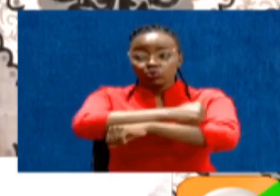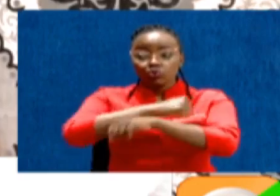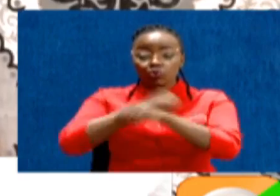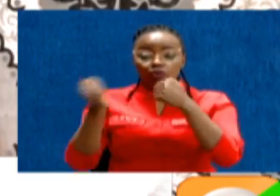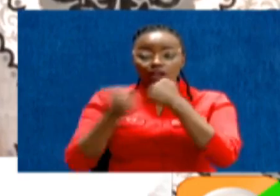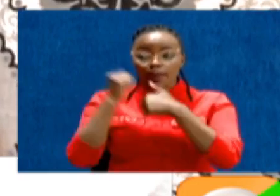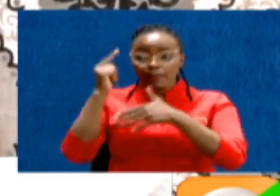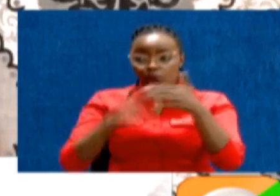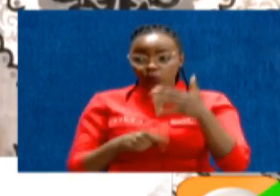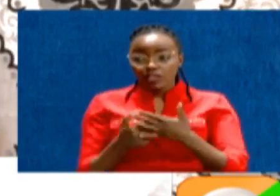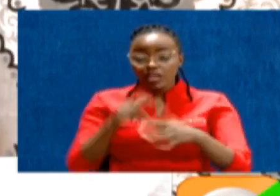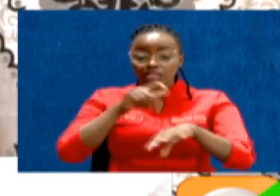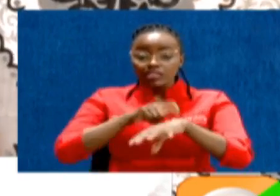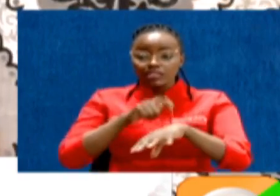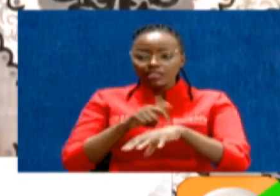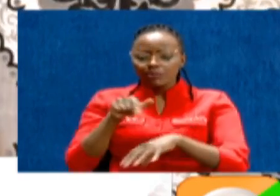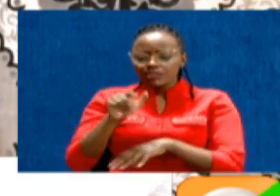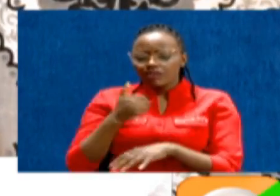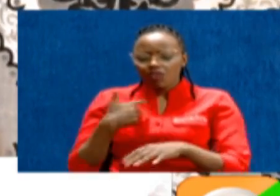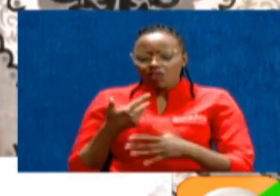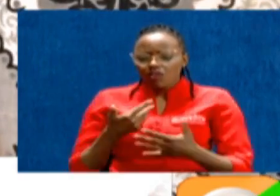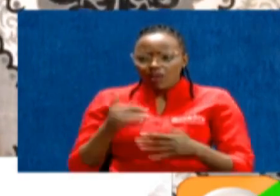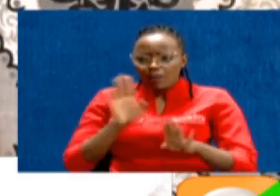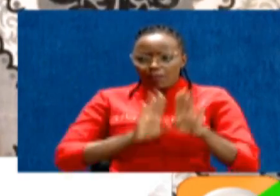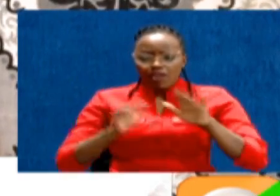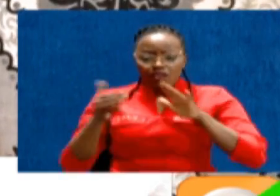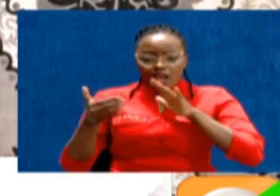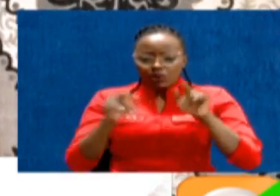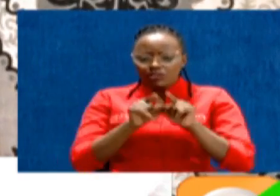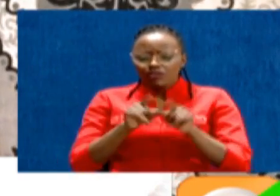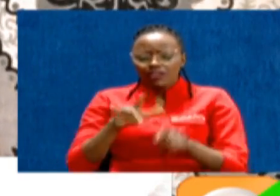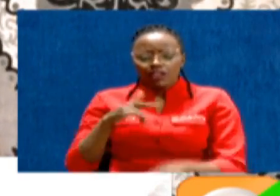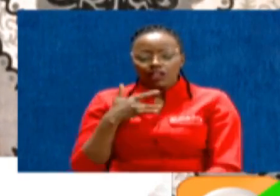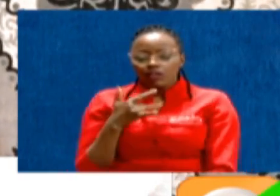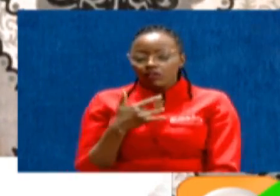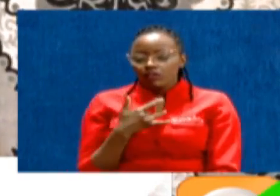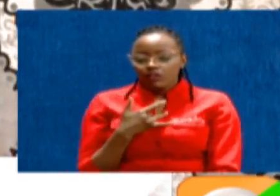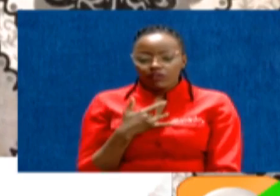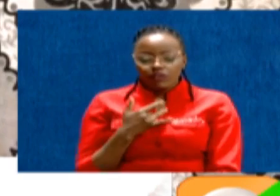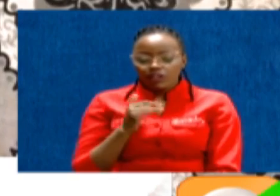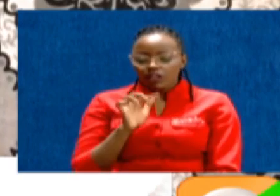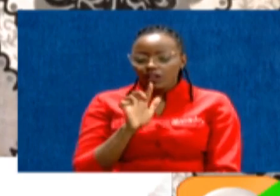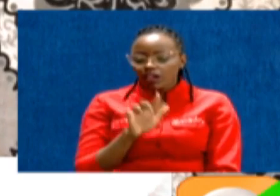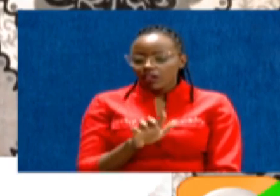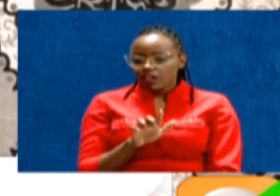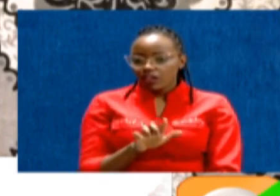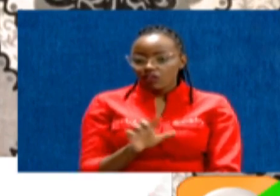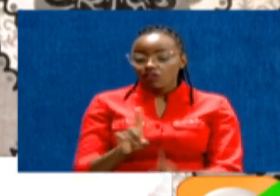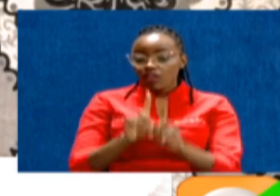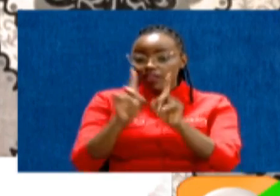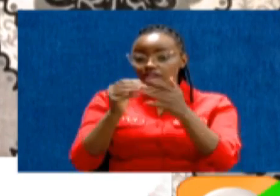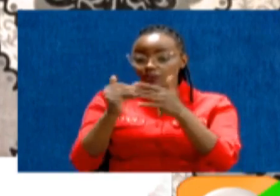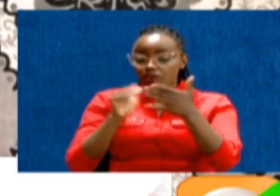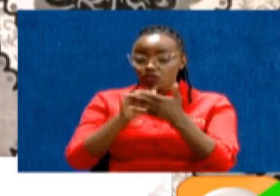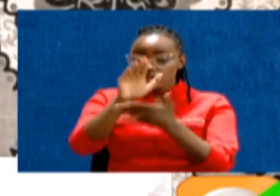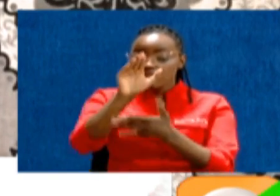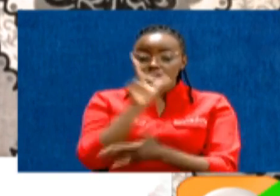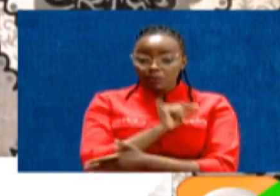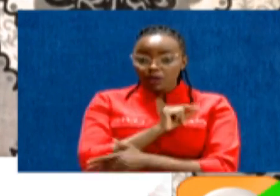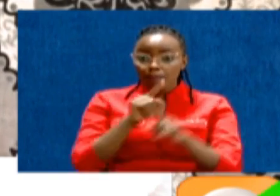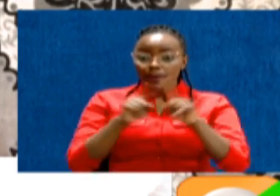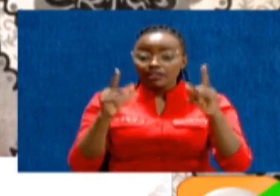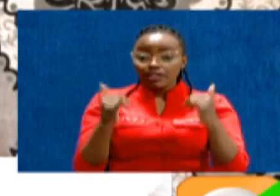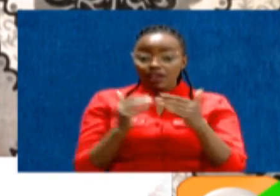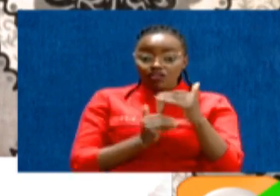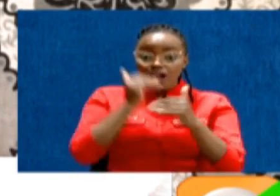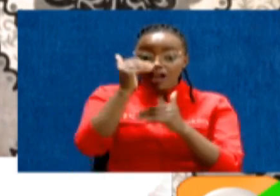vile alireact, alikuwa down sana. Kuna exam watu natumiwa. But after your speech,